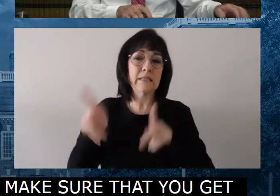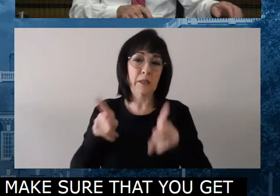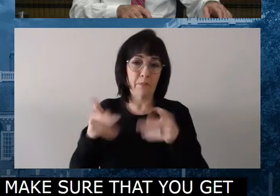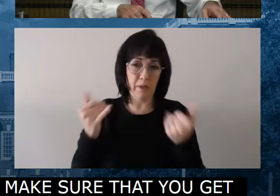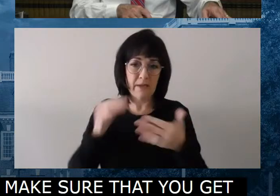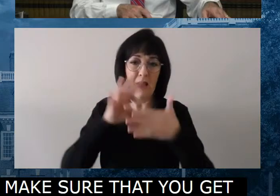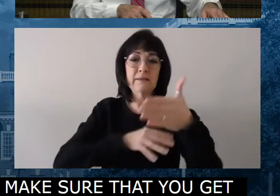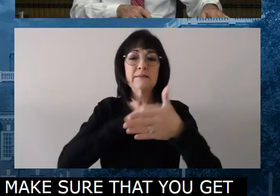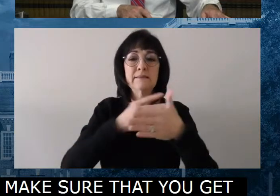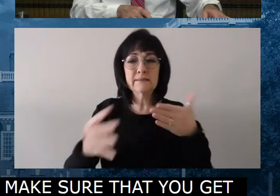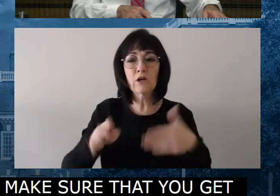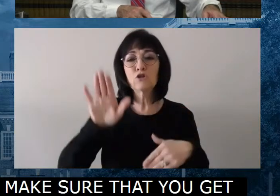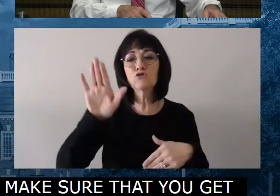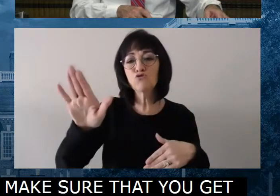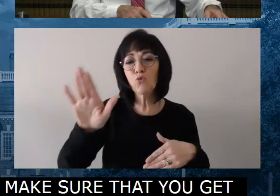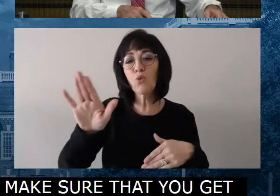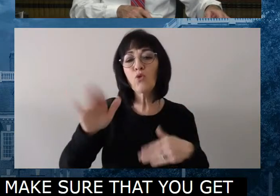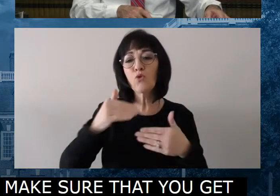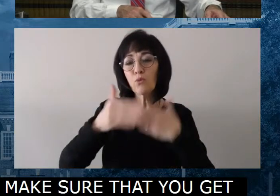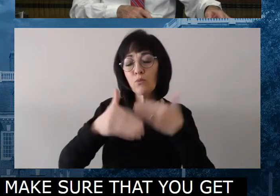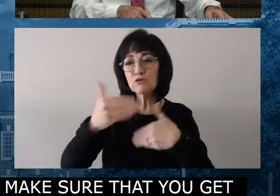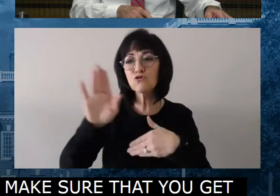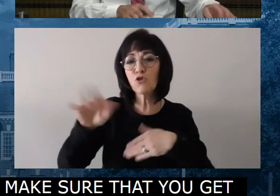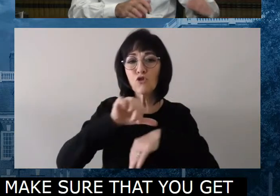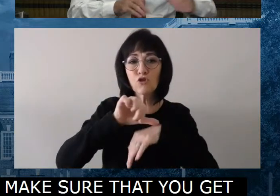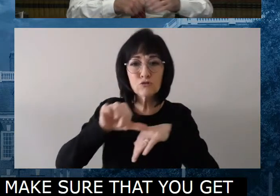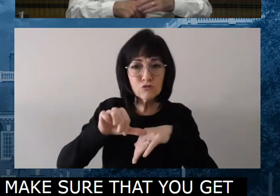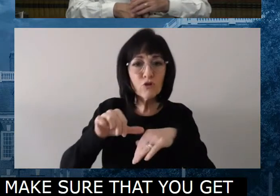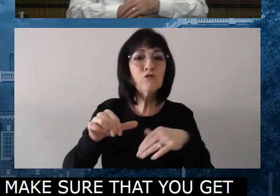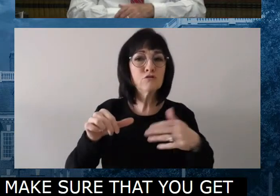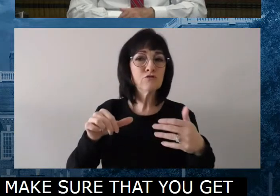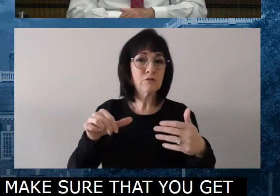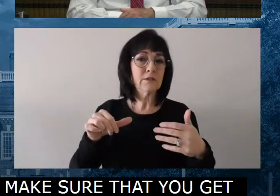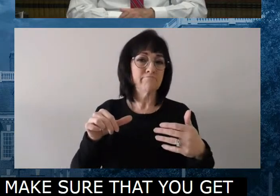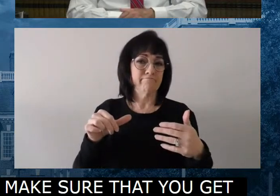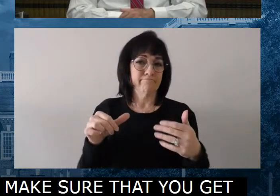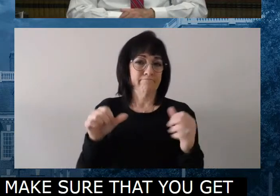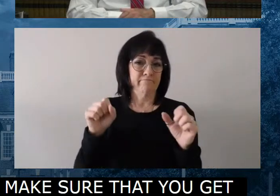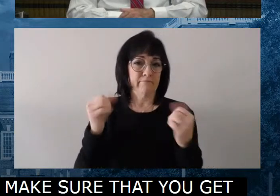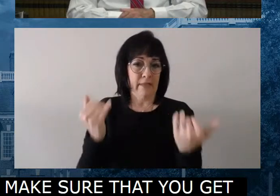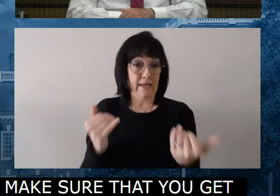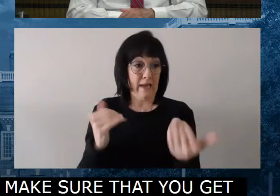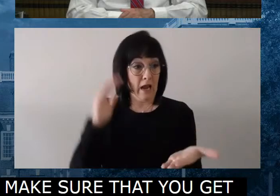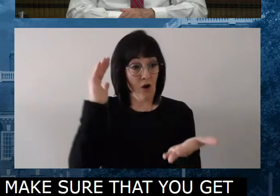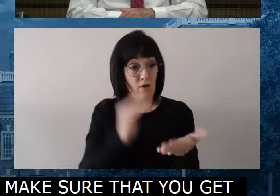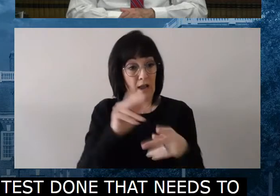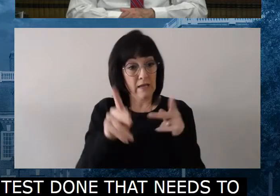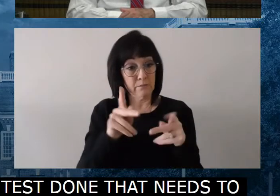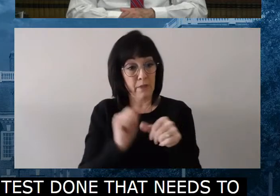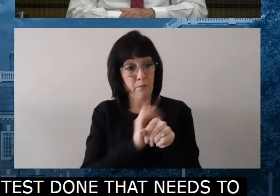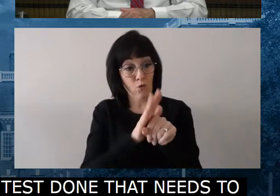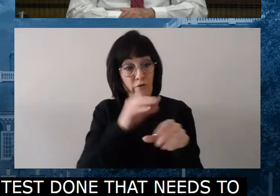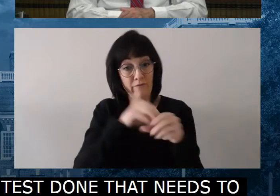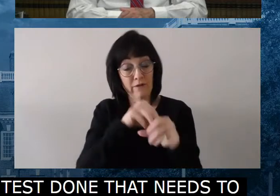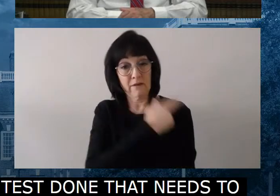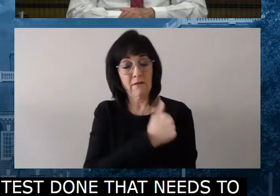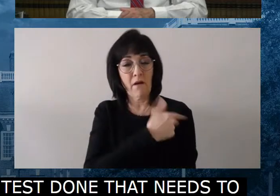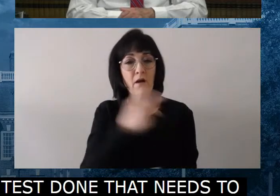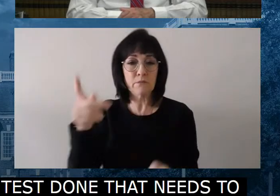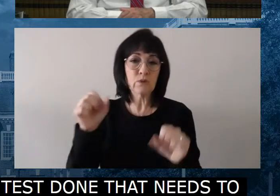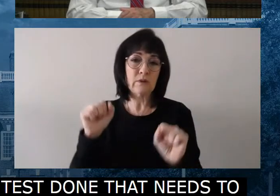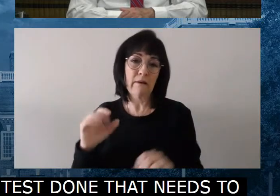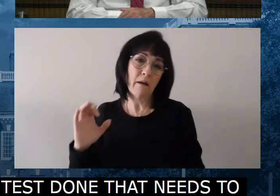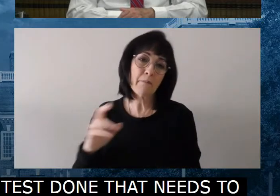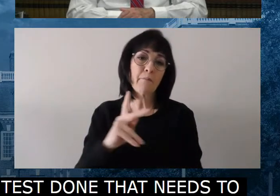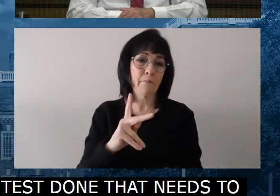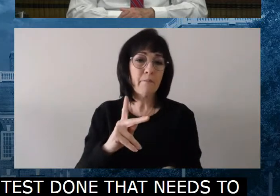really leaning into and putting all of our efforts into vaccination of Delawareans. You can see that we've